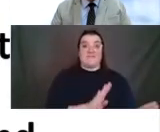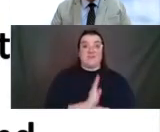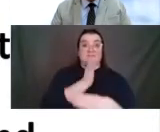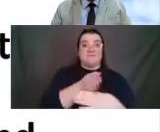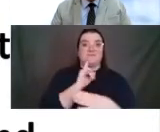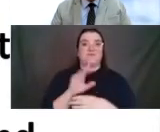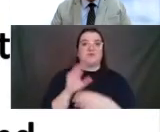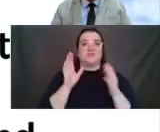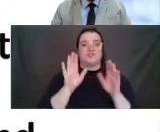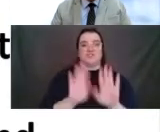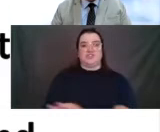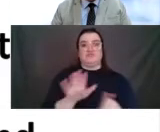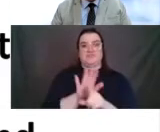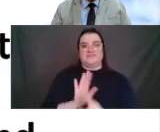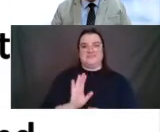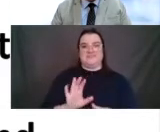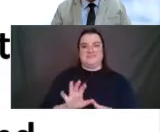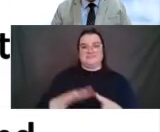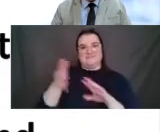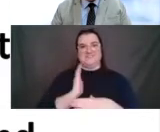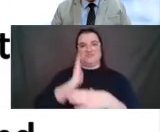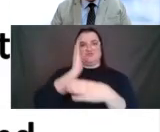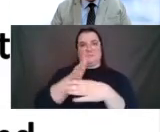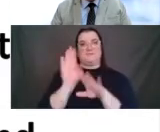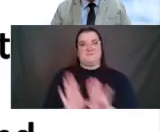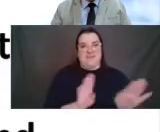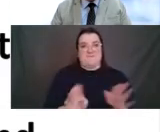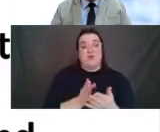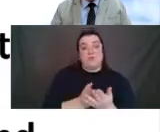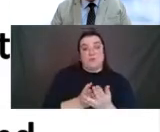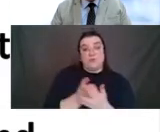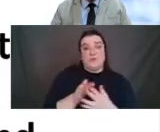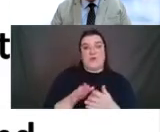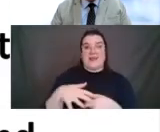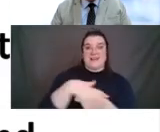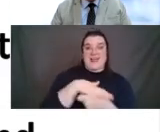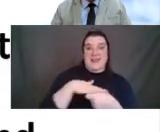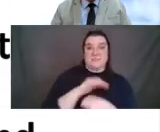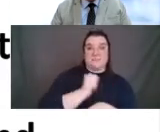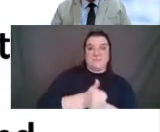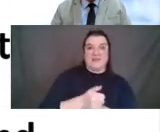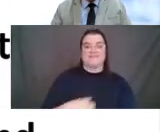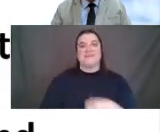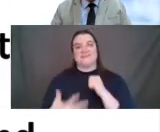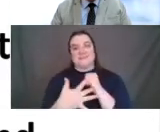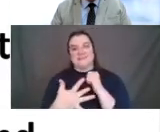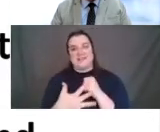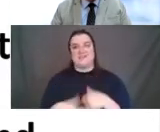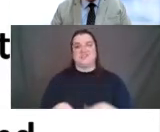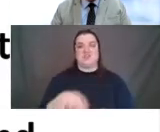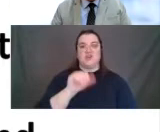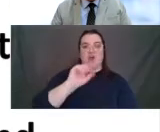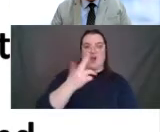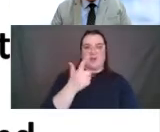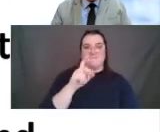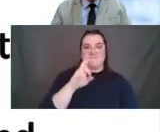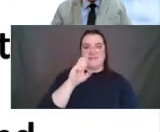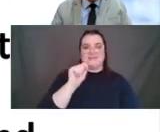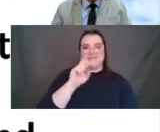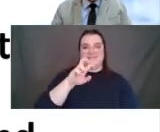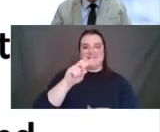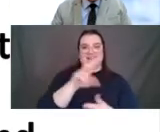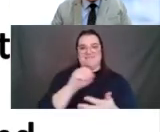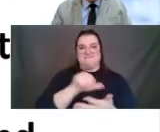disruptive behaviors through the use of neighborhood-based technology augmented or driven and/or telehealth services. So Dr. Jent, over to you.